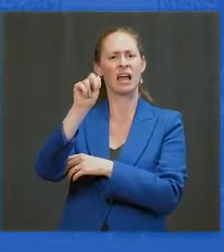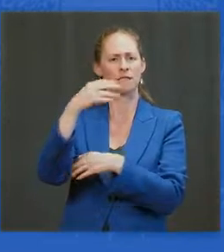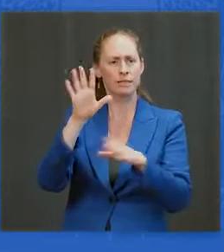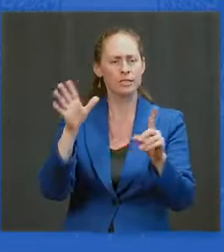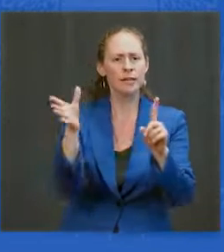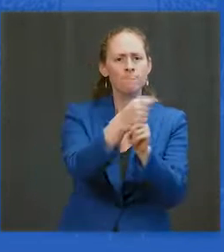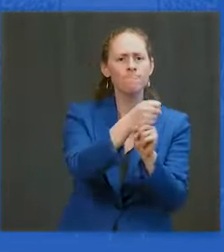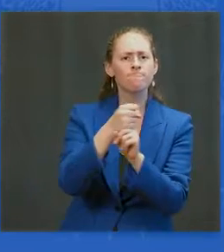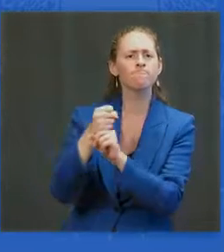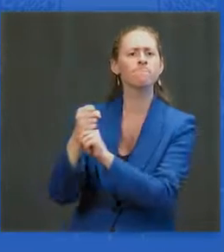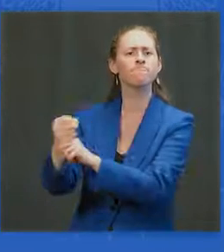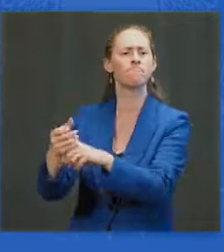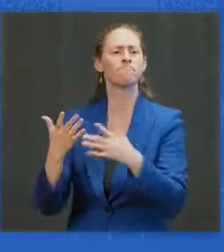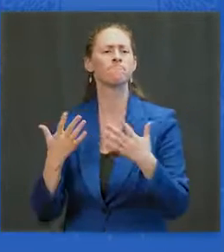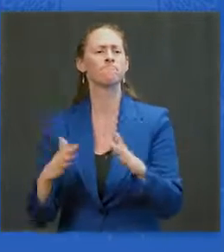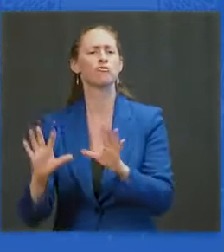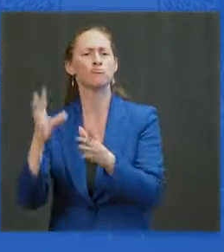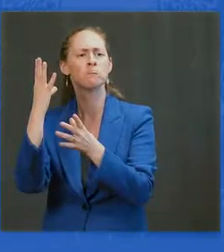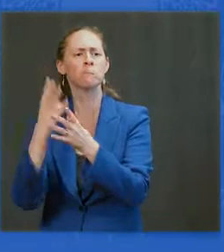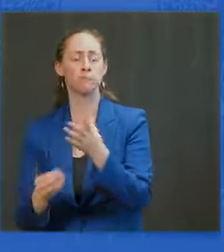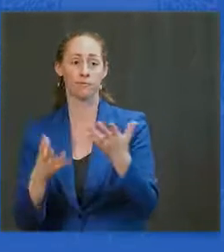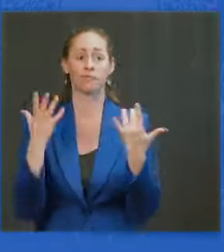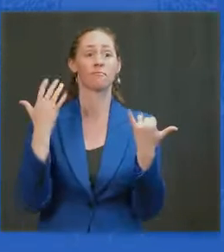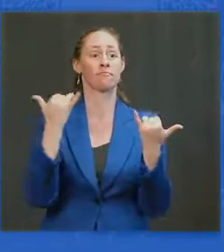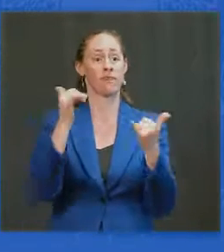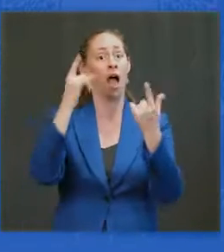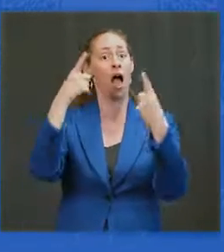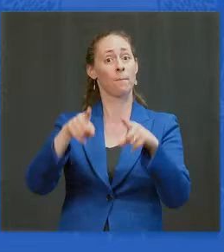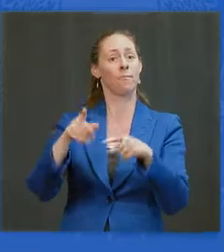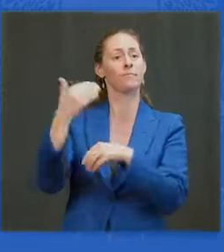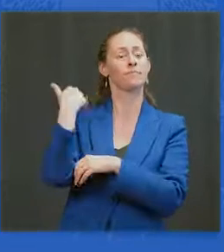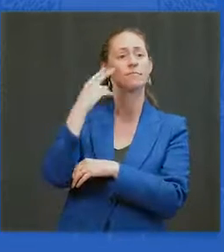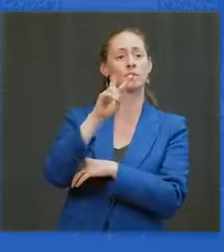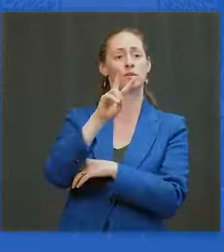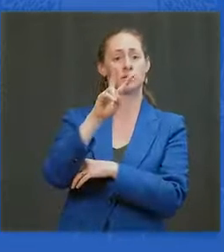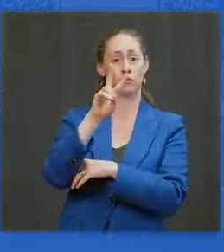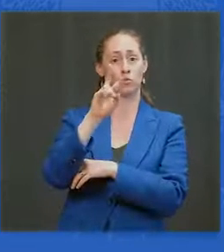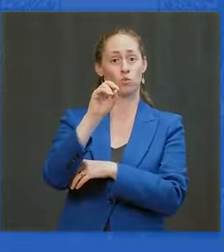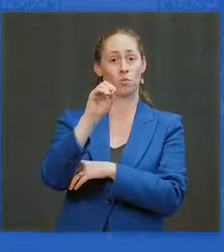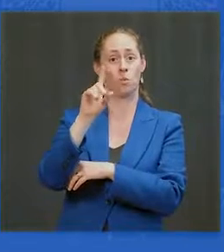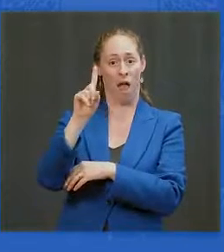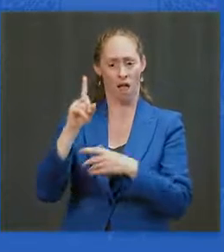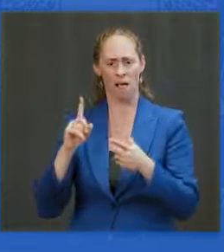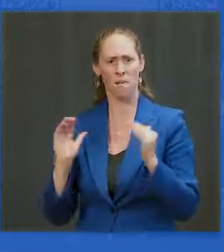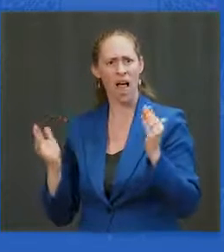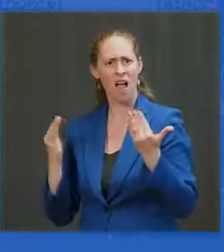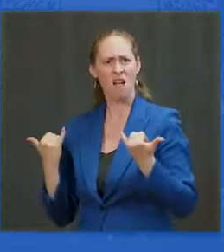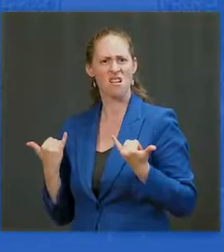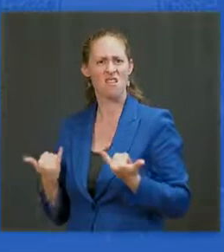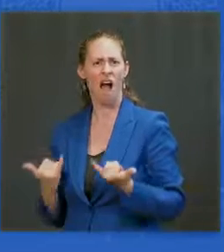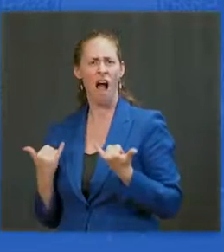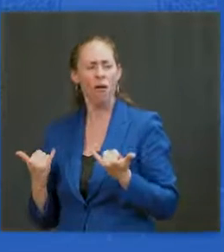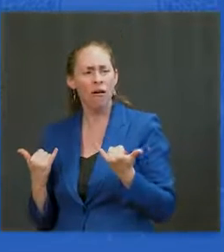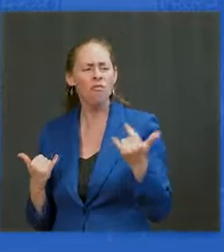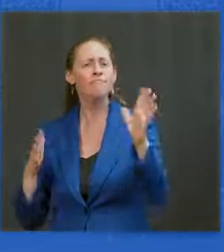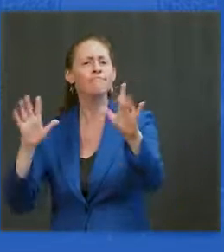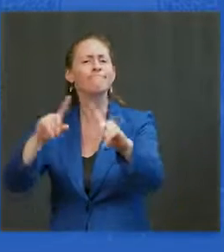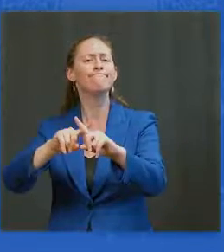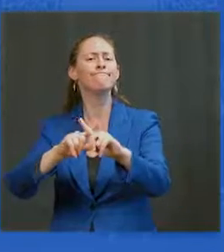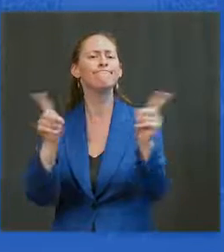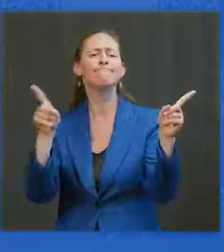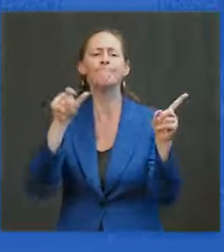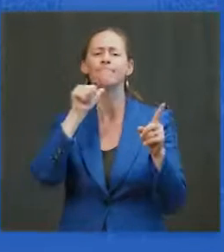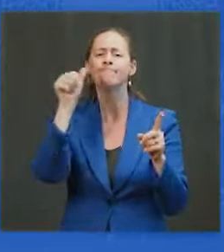in 2001, and we have to meet the challenges we face today. We run effective